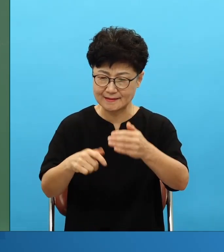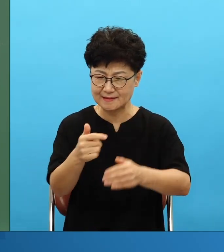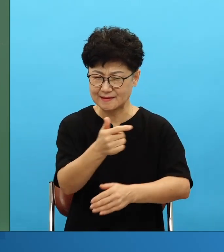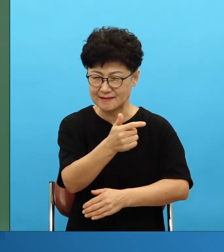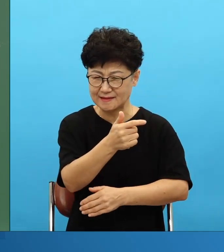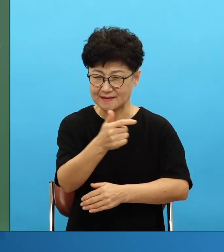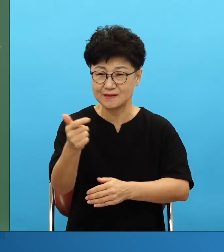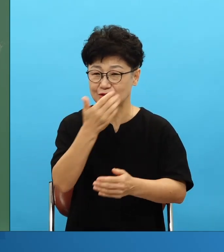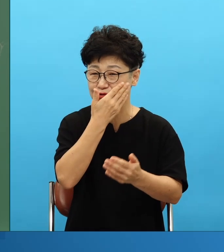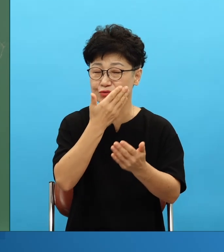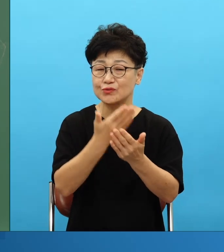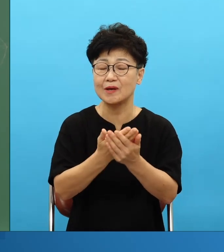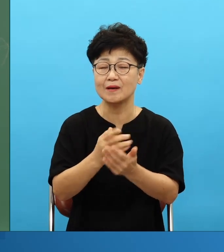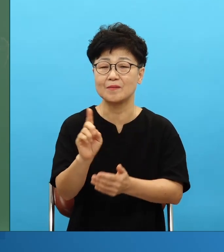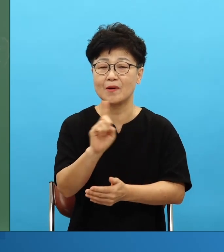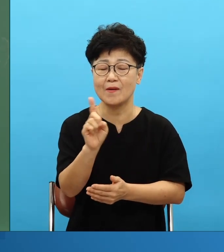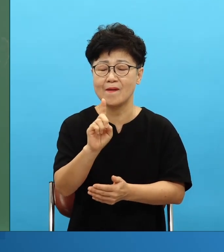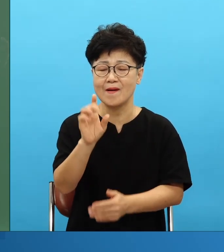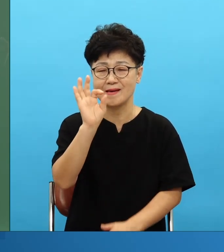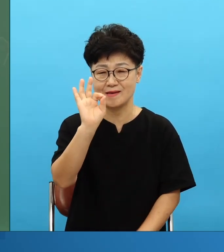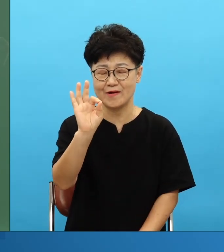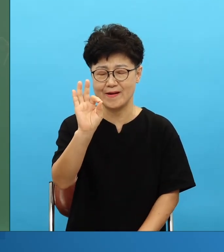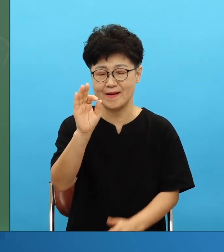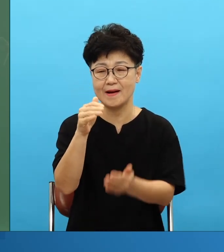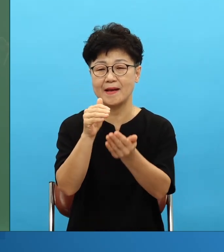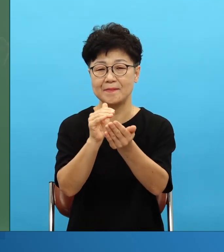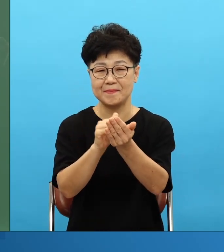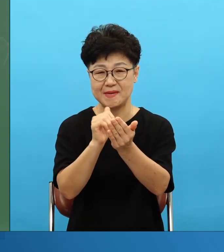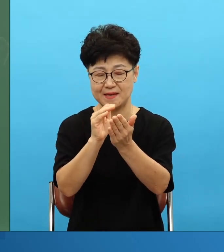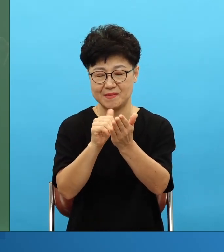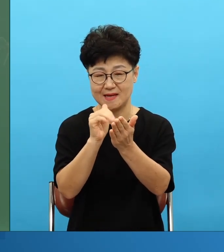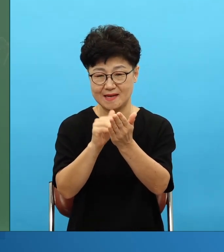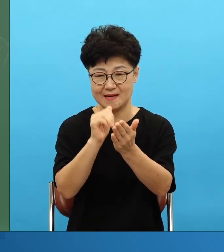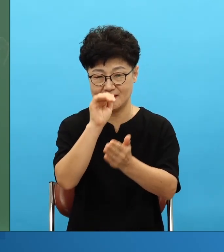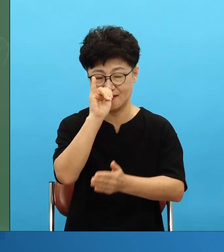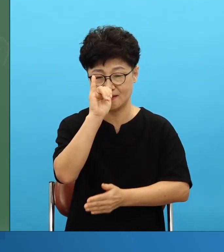blessings of the throne. We say one of the great things are the 10 secrets.